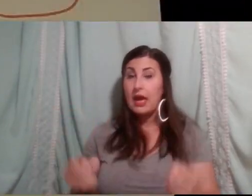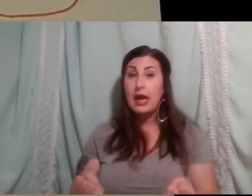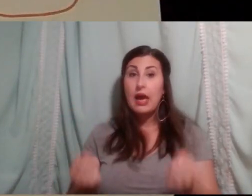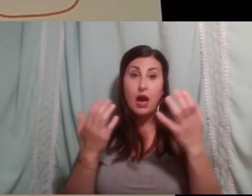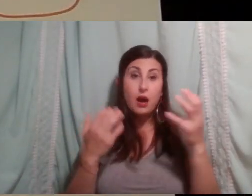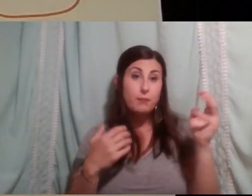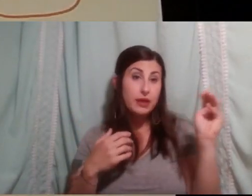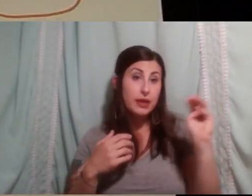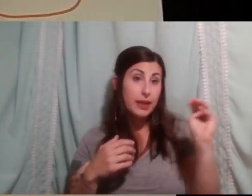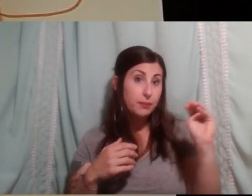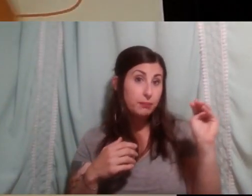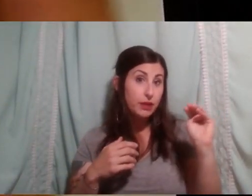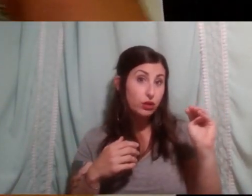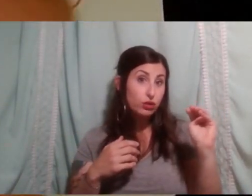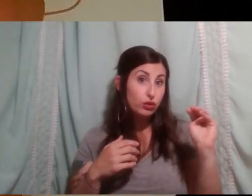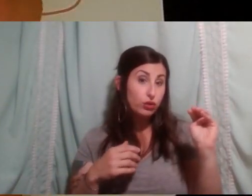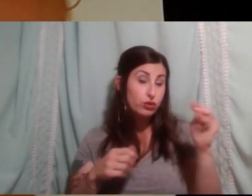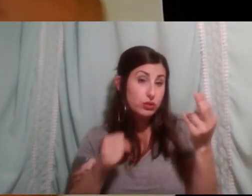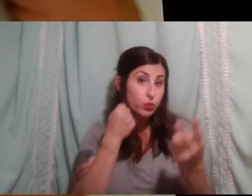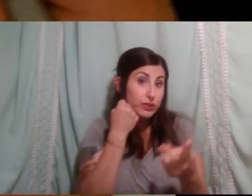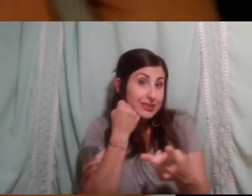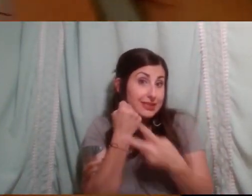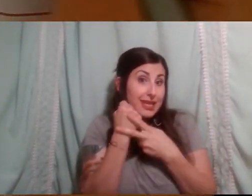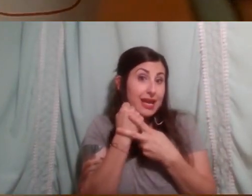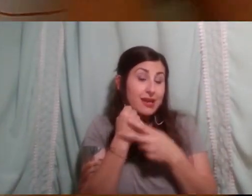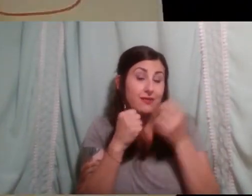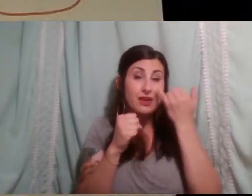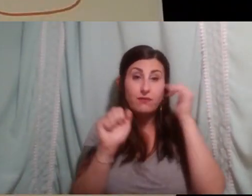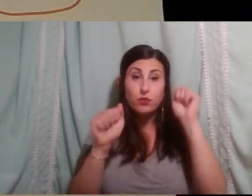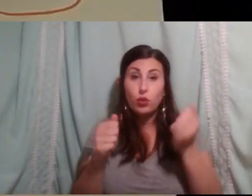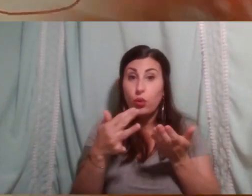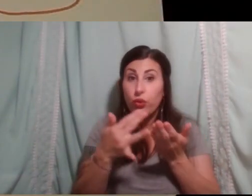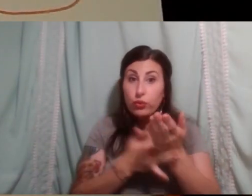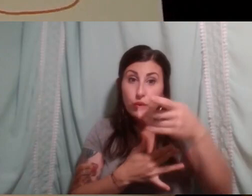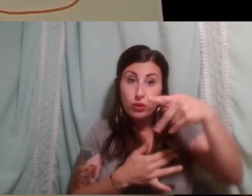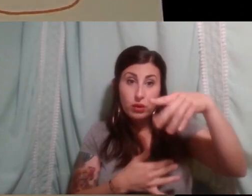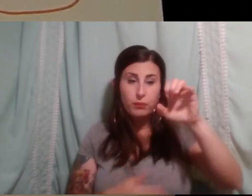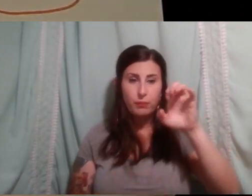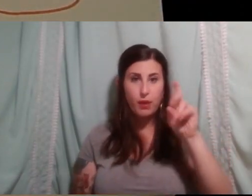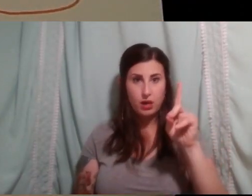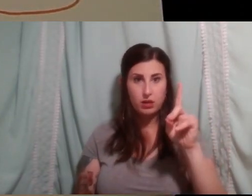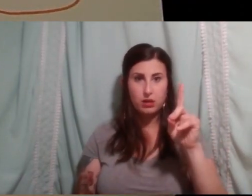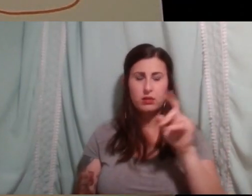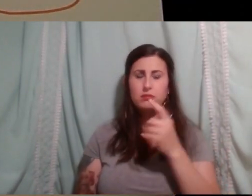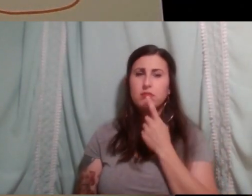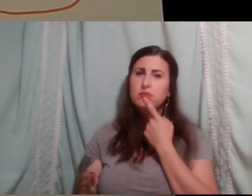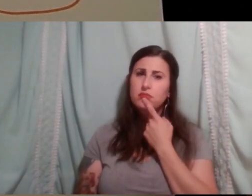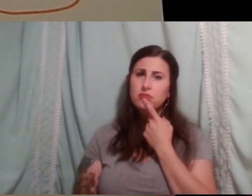how many meters would be saved if it were possible to walk through the pond?